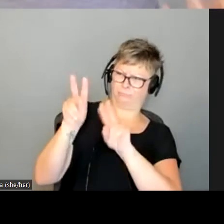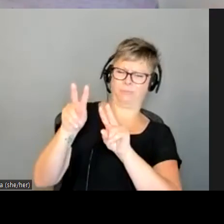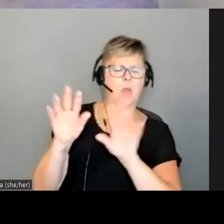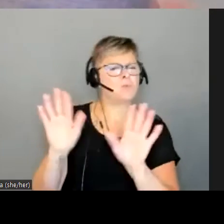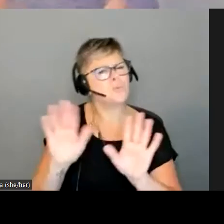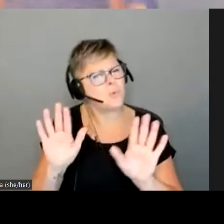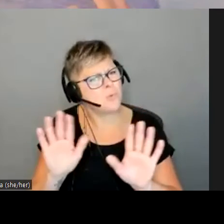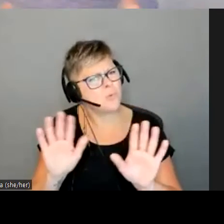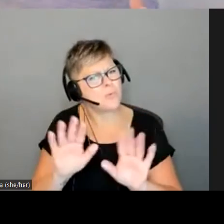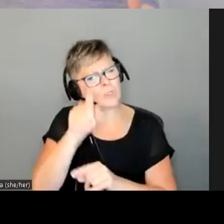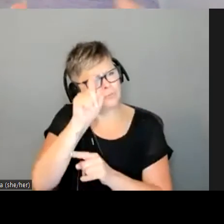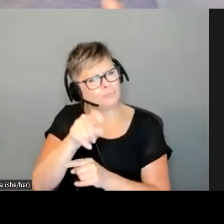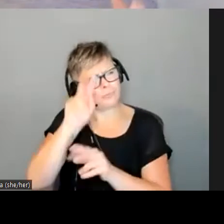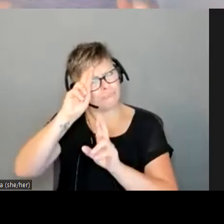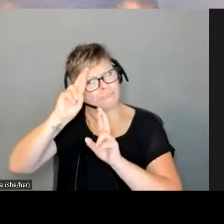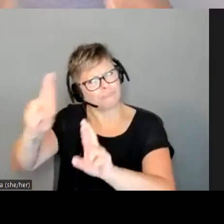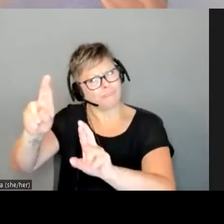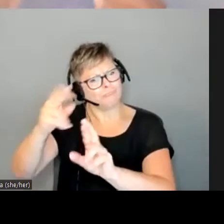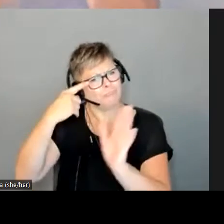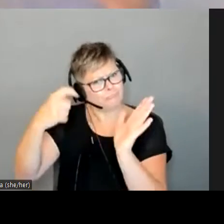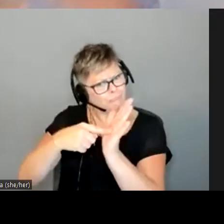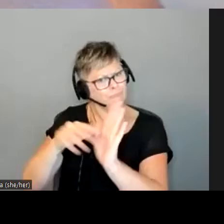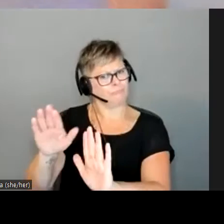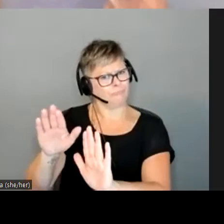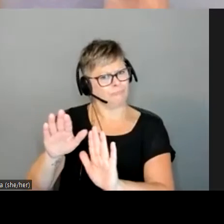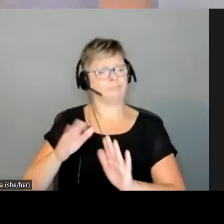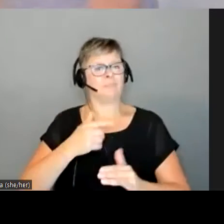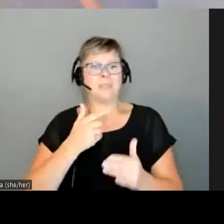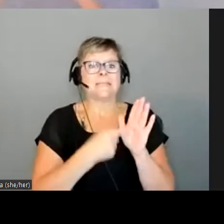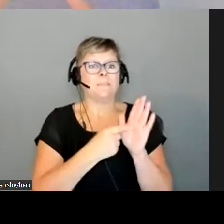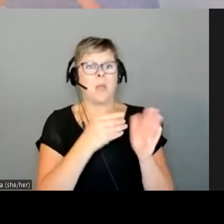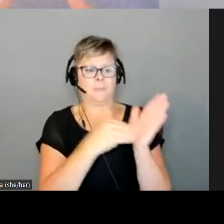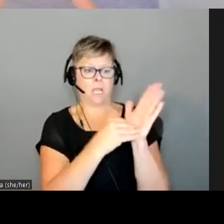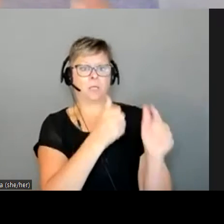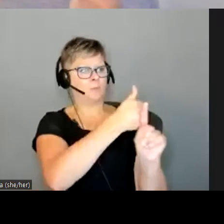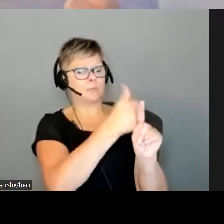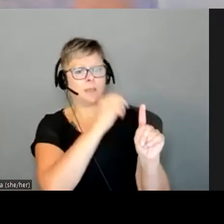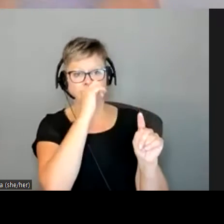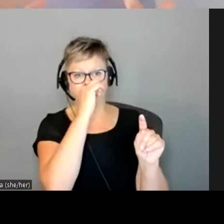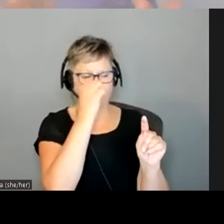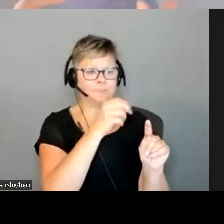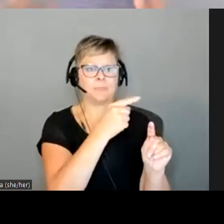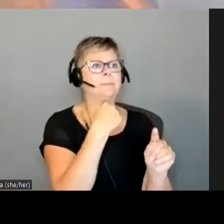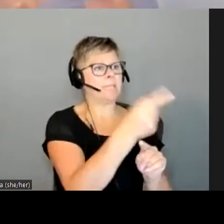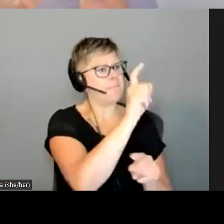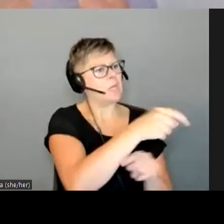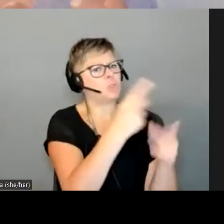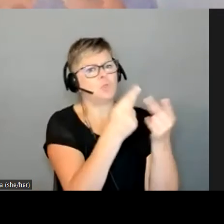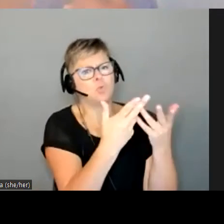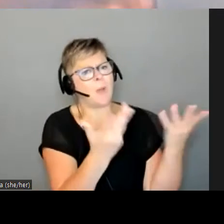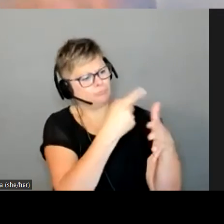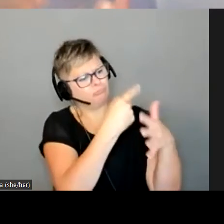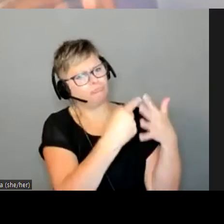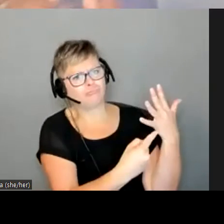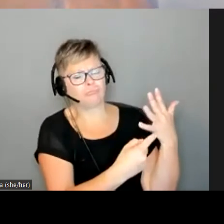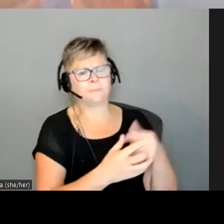of examples of that now working in a hospital setting where, a doctor might suggest that this is what someone does and they don't do it. And it's just